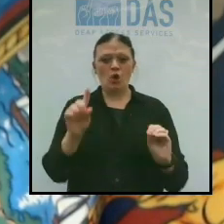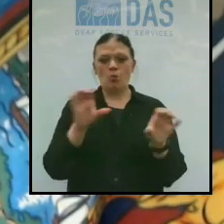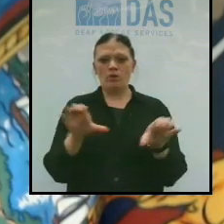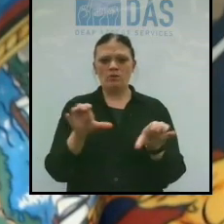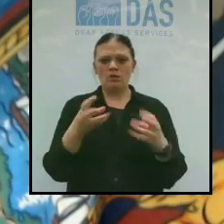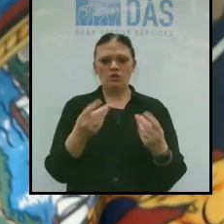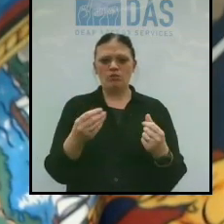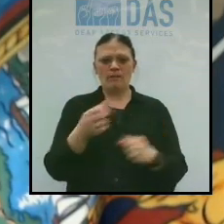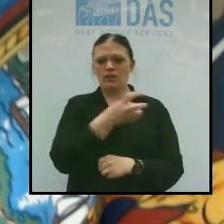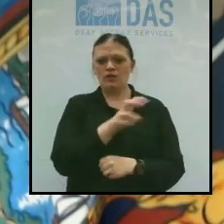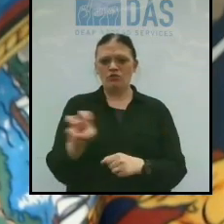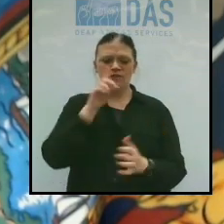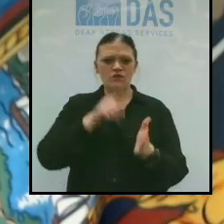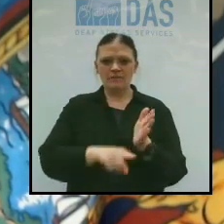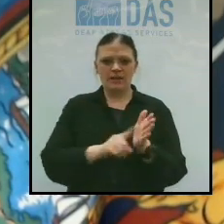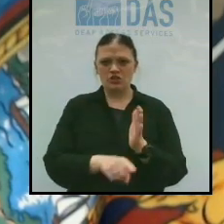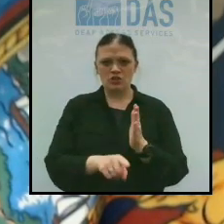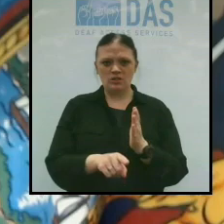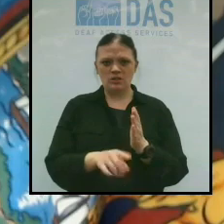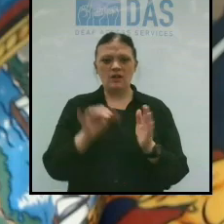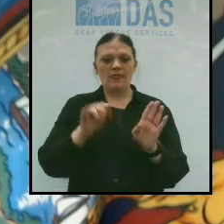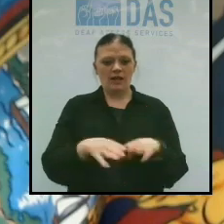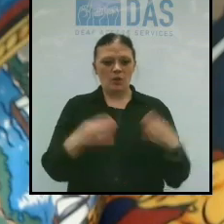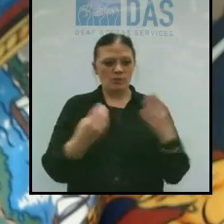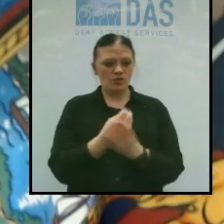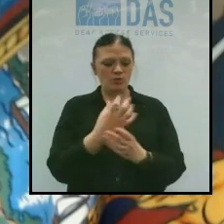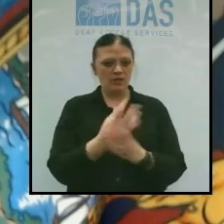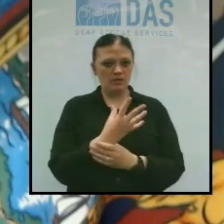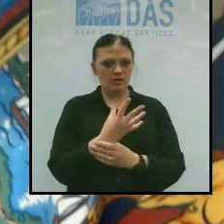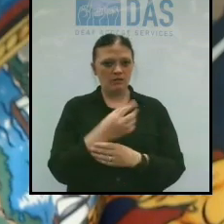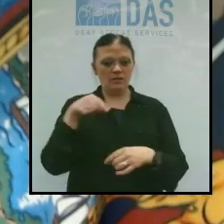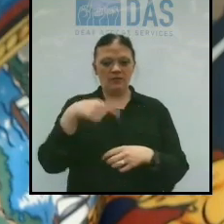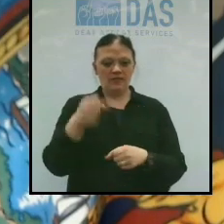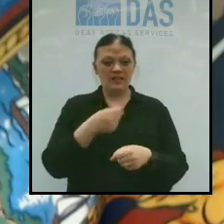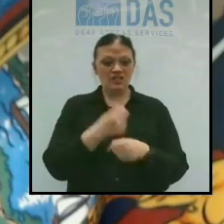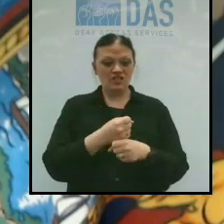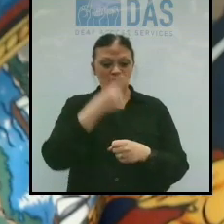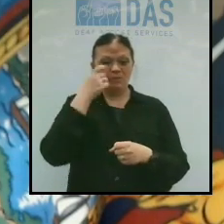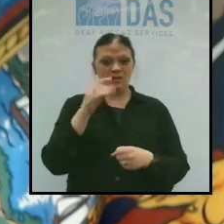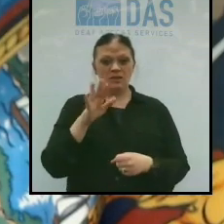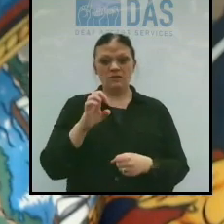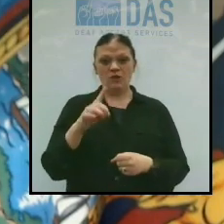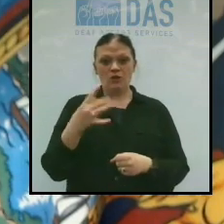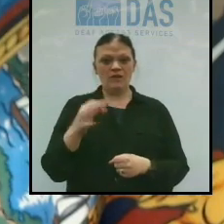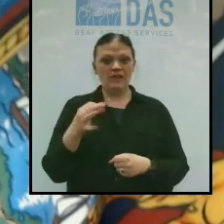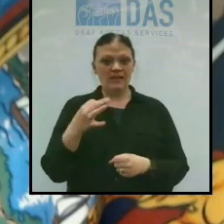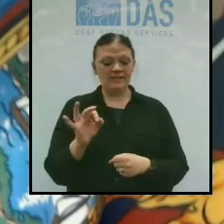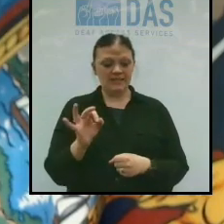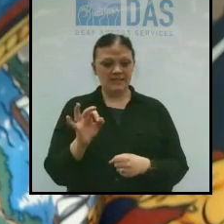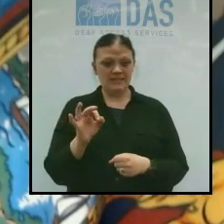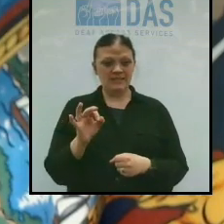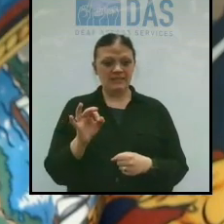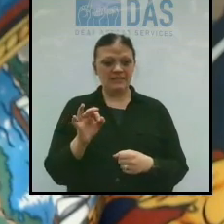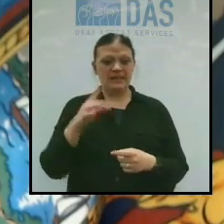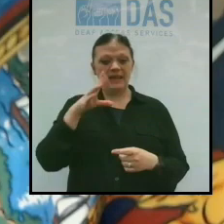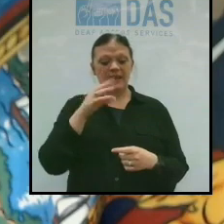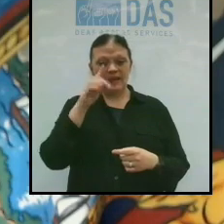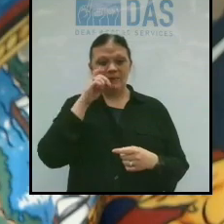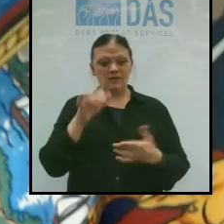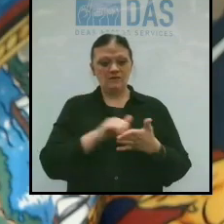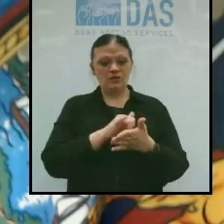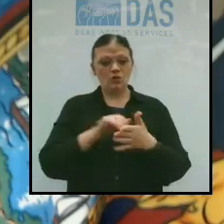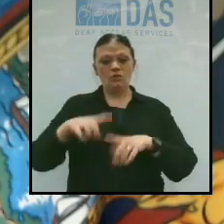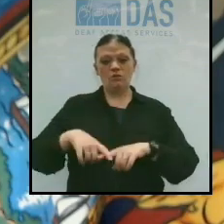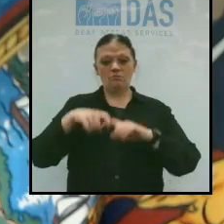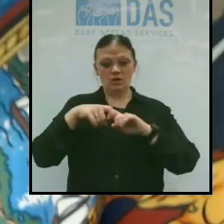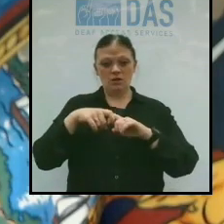property transfers inspections. That usually opens up in the spring. This year, because of the COVID-19 epidemic and because of the New York